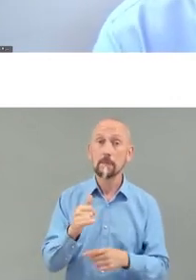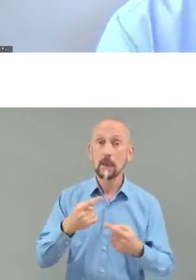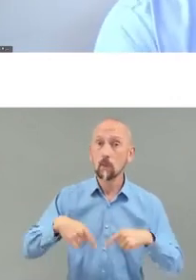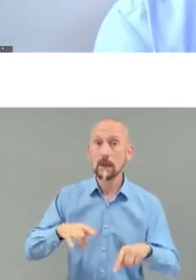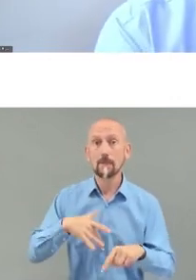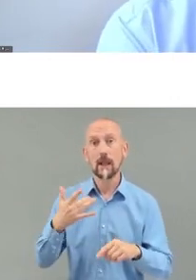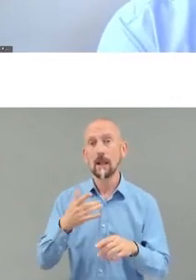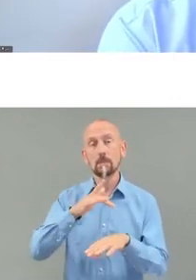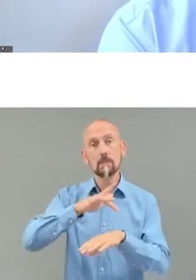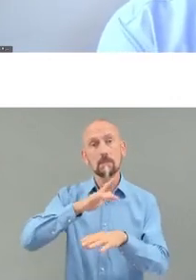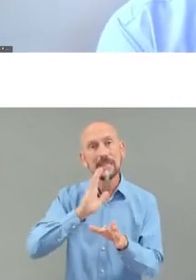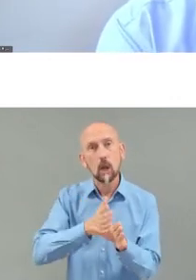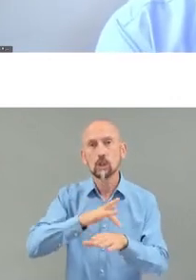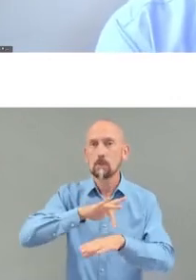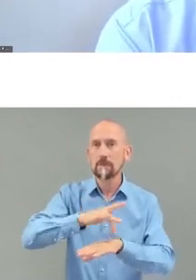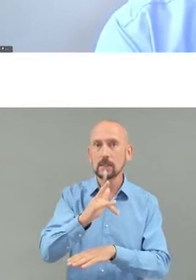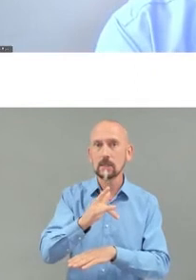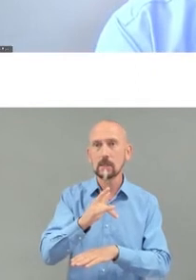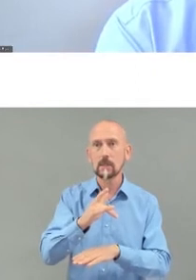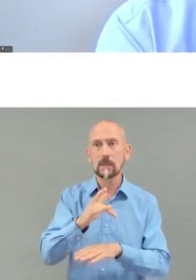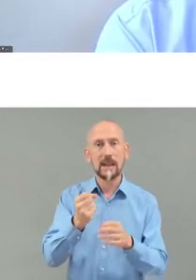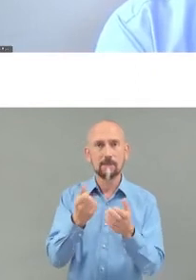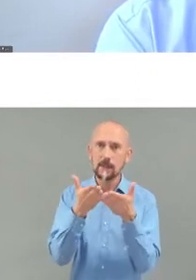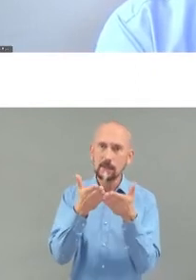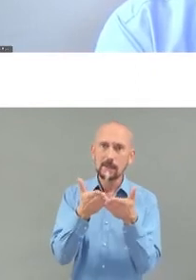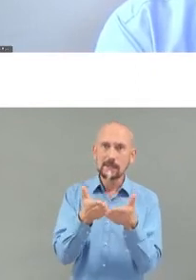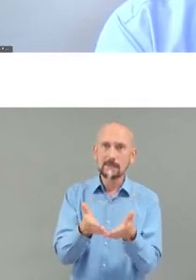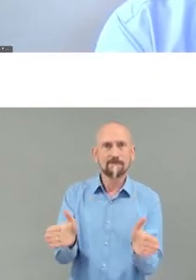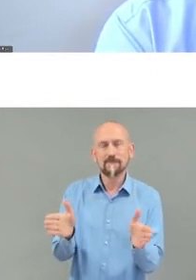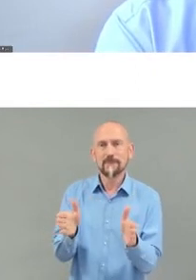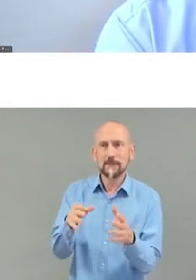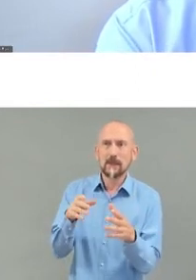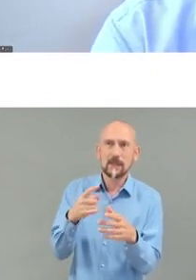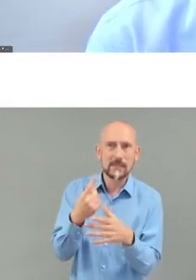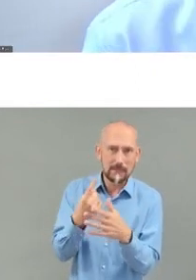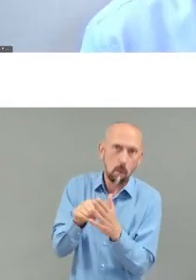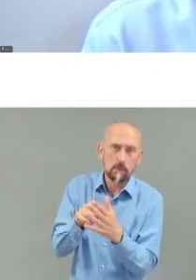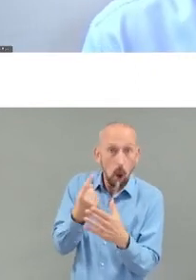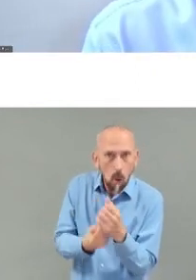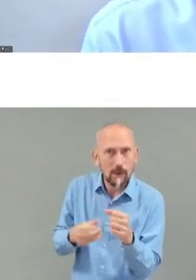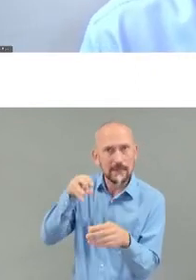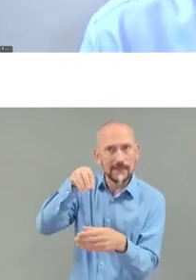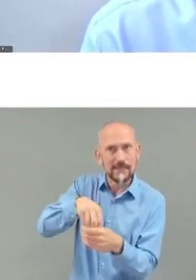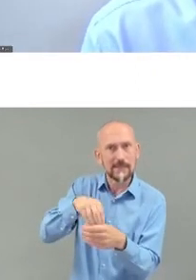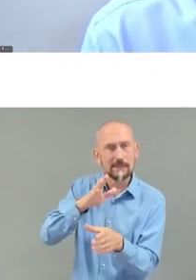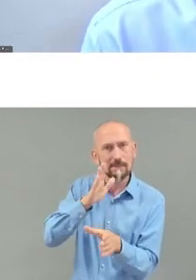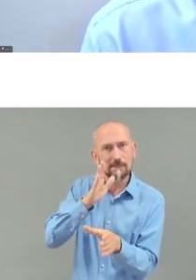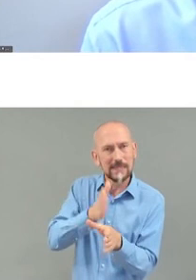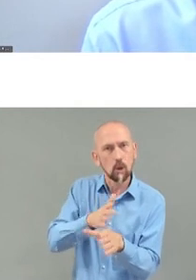only spectrum or problem that's happening in the psychological professions, but it's happening across the whole board. It's happening